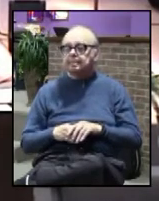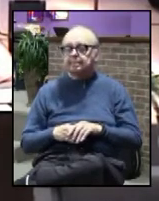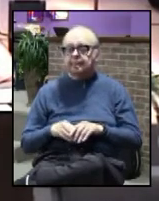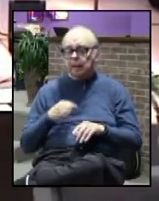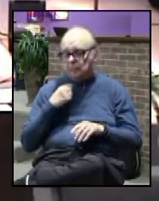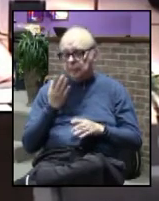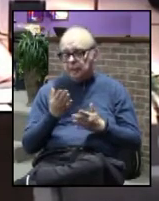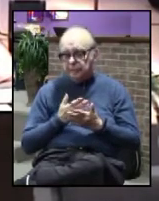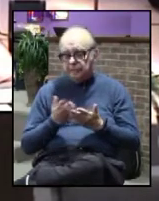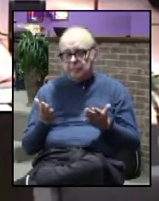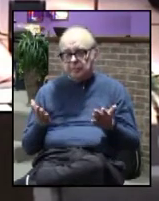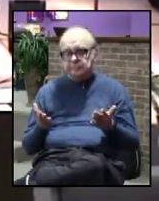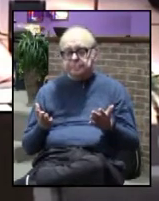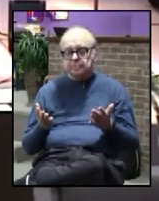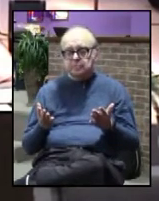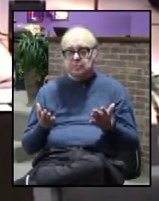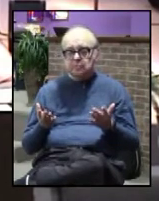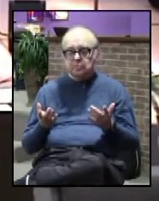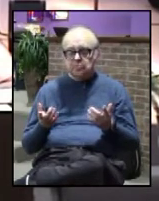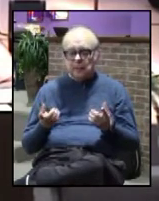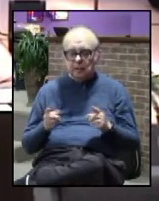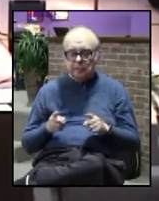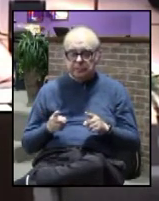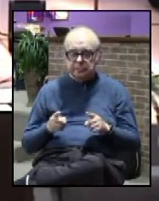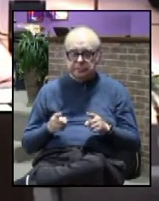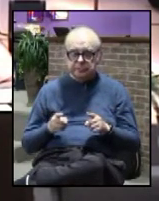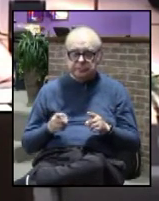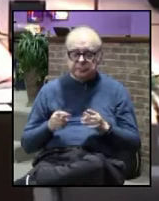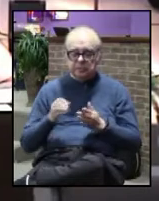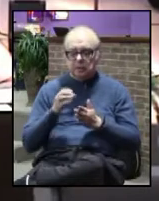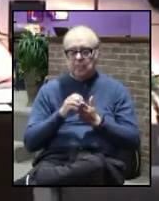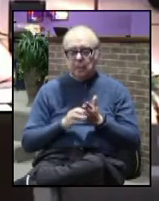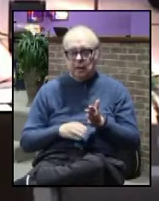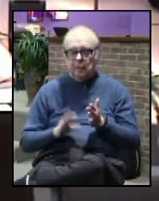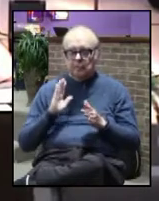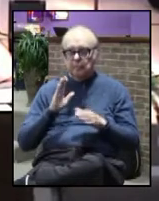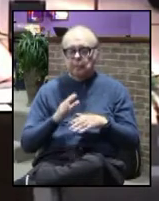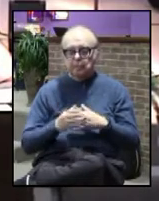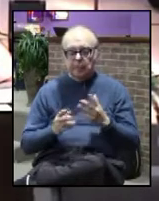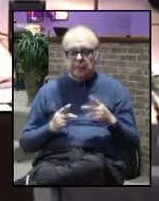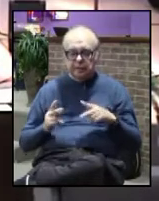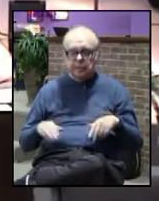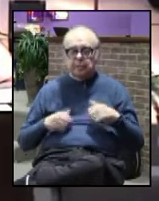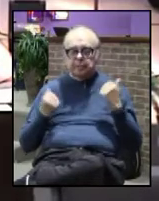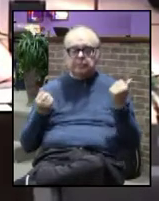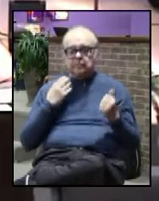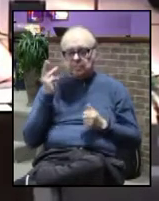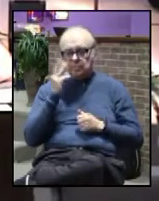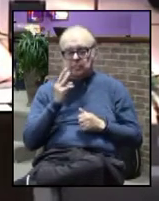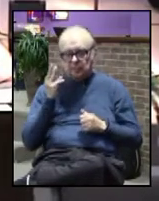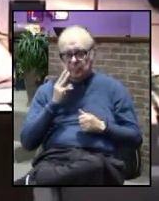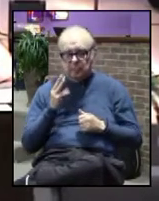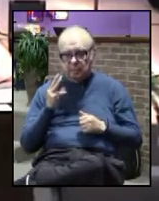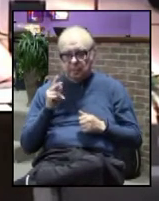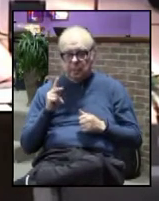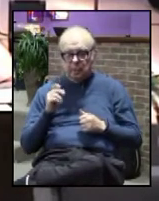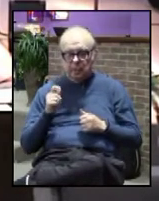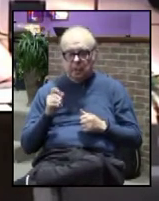Let me say this to you. Whenever there's a rough spot in your life, you don't have to worry about the pilot